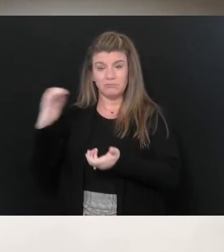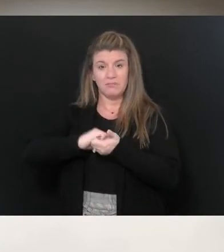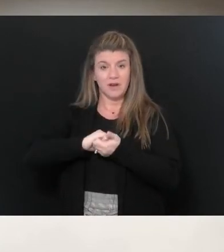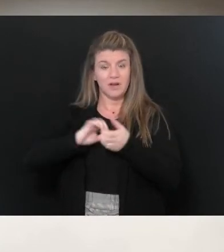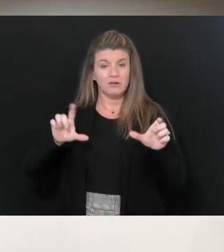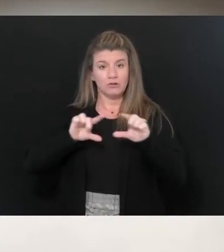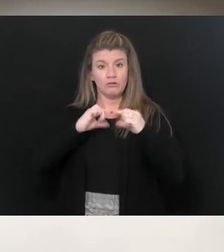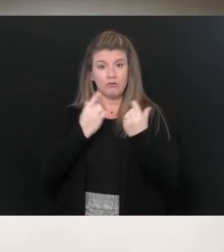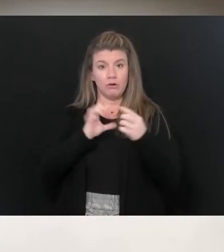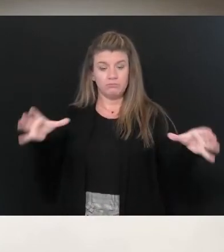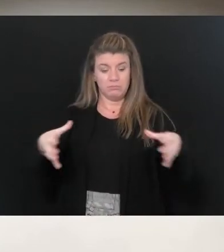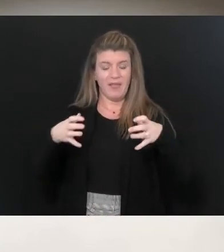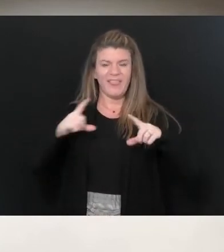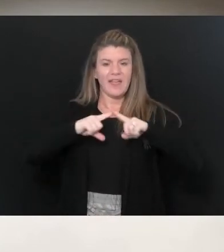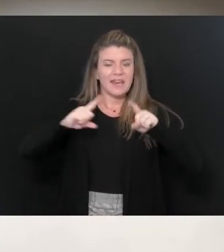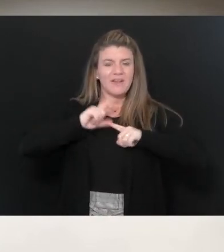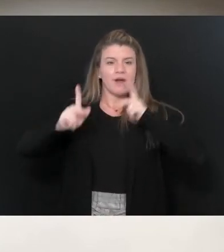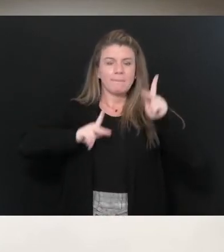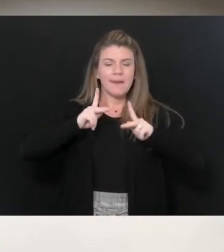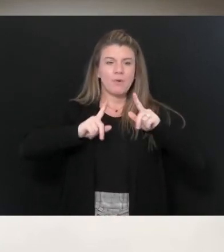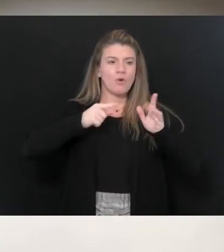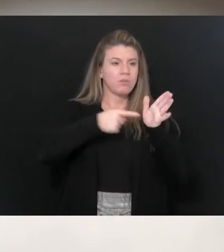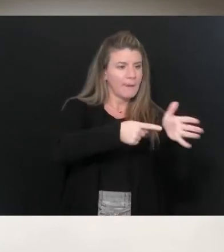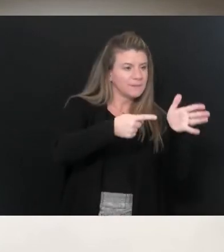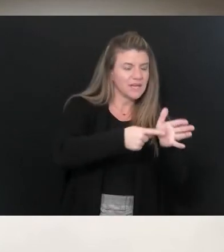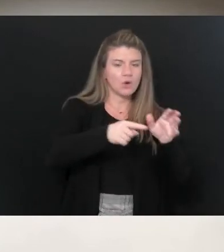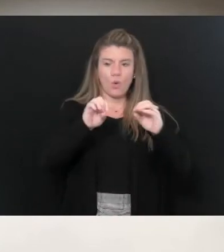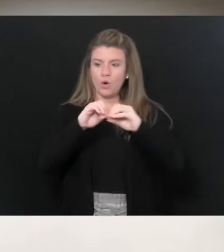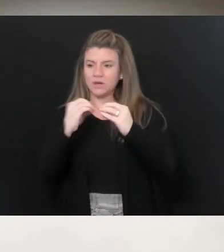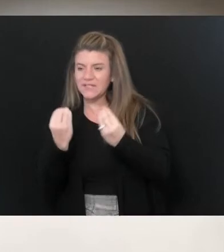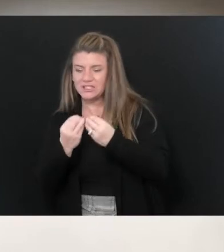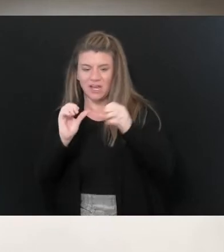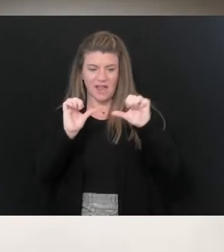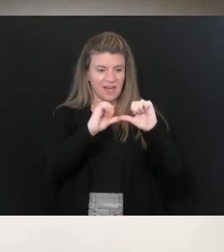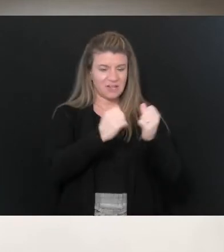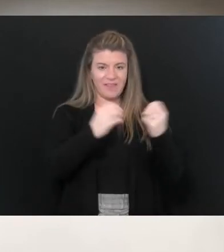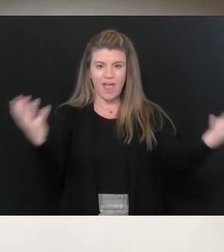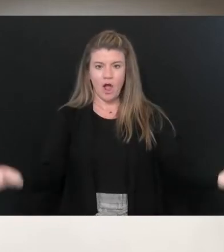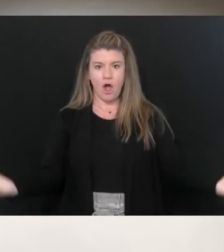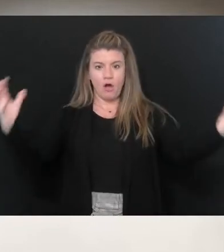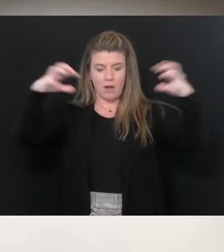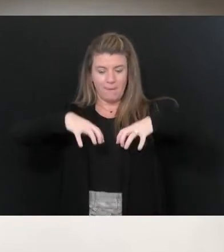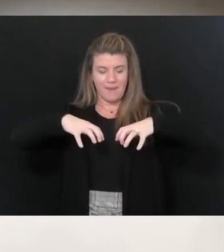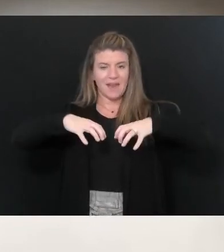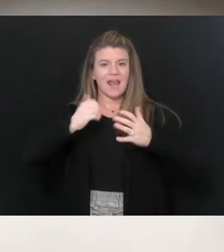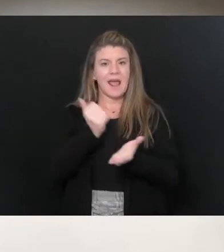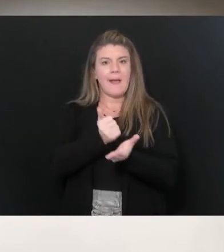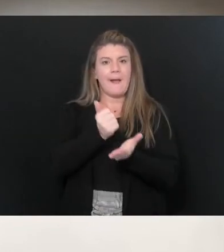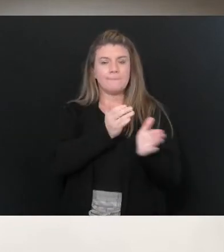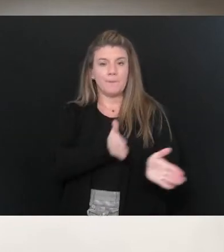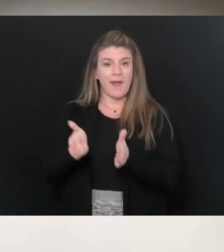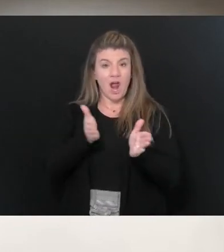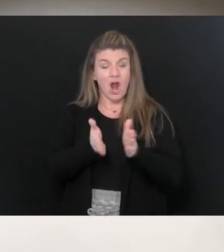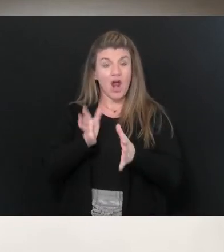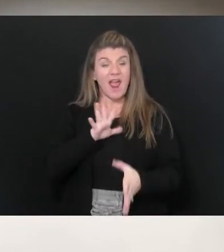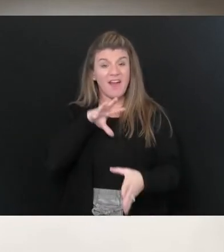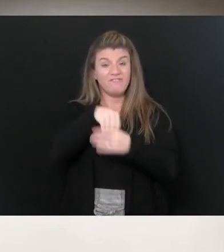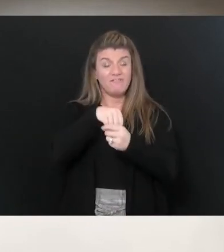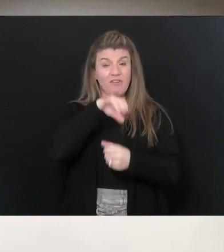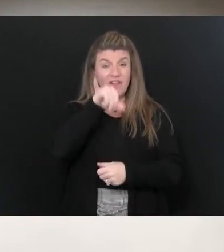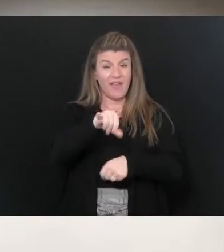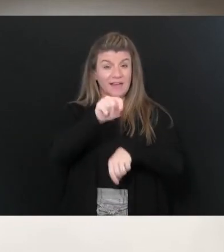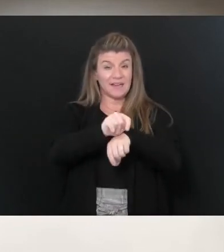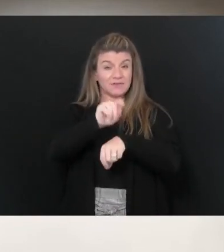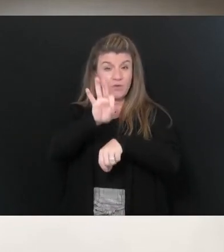groups, representatives of organizations are brought in to help us prepare. Also within the Joint Interagency